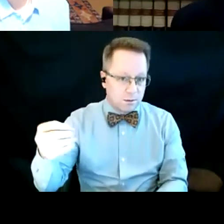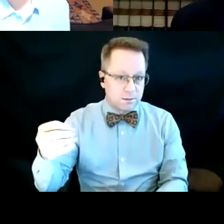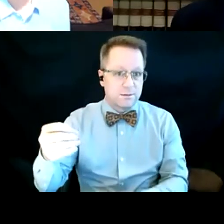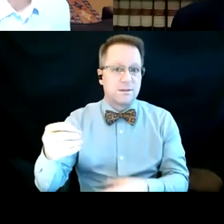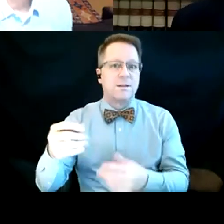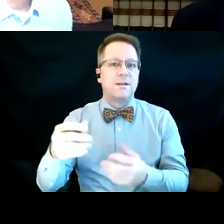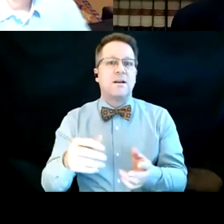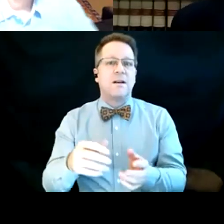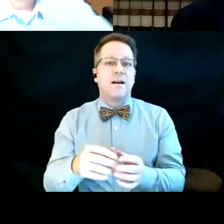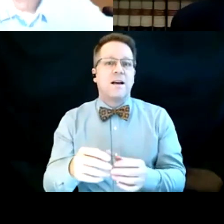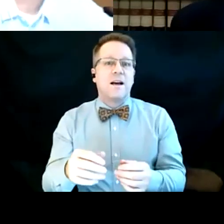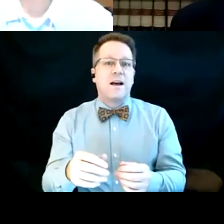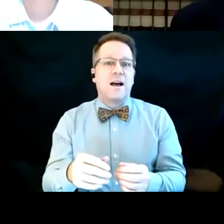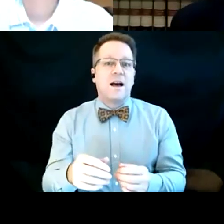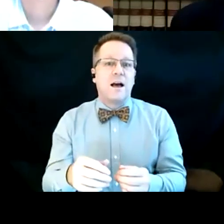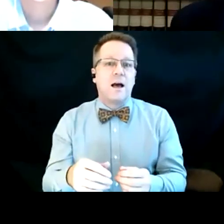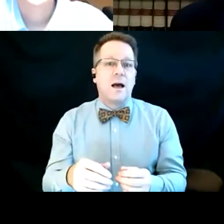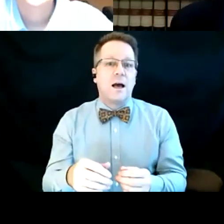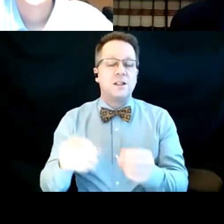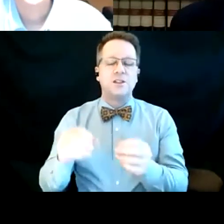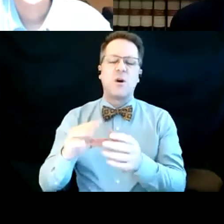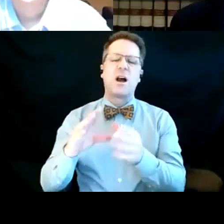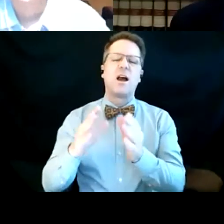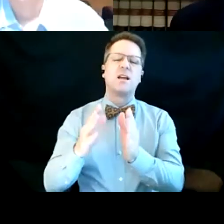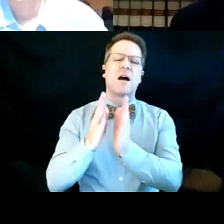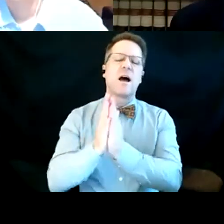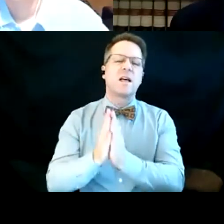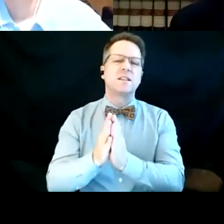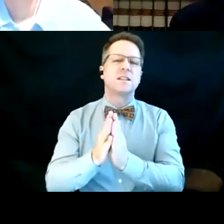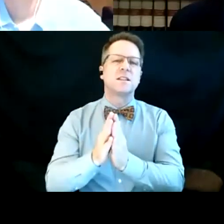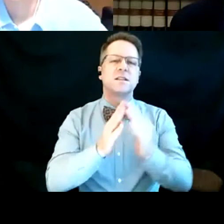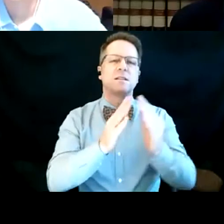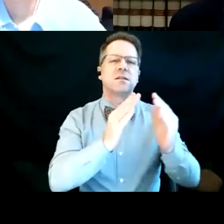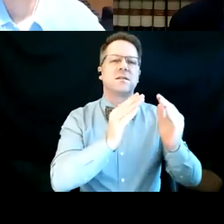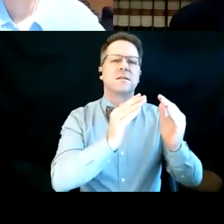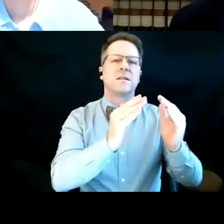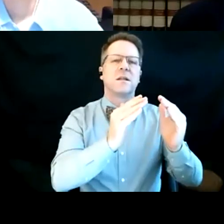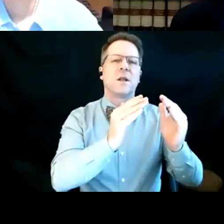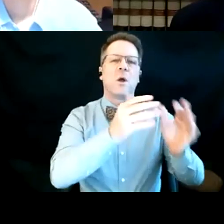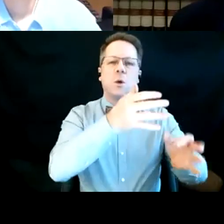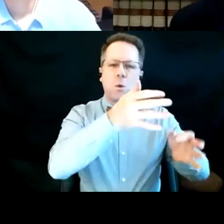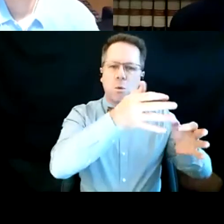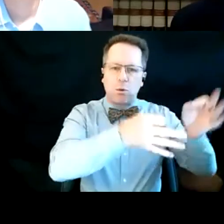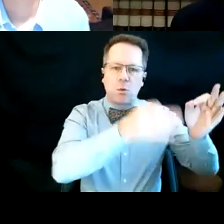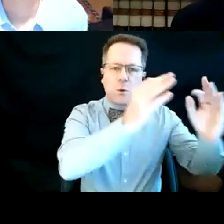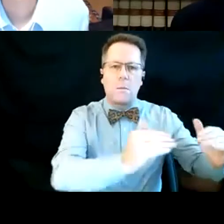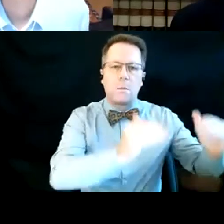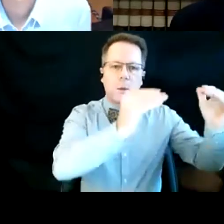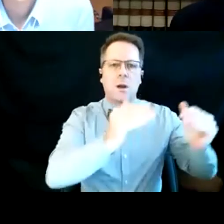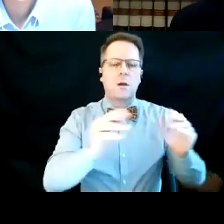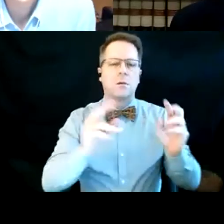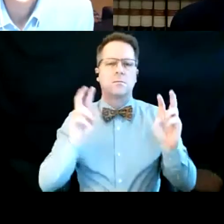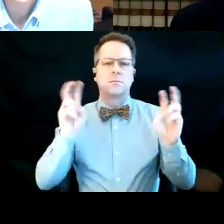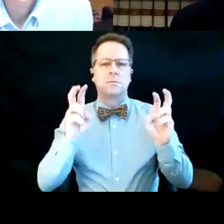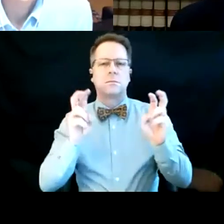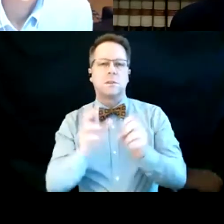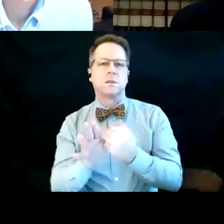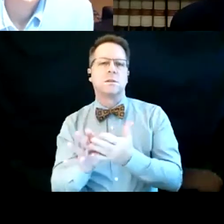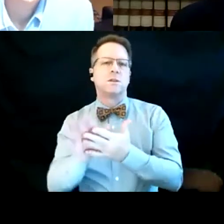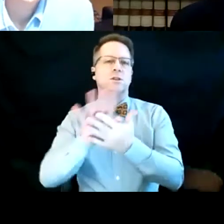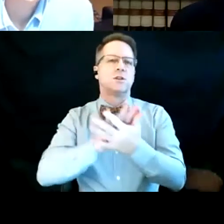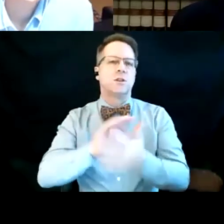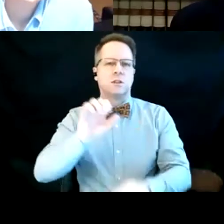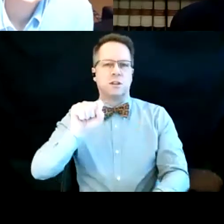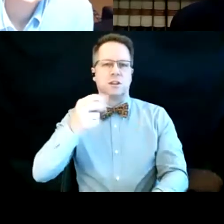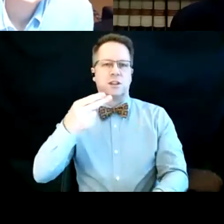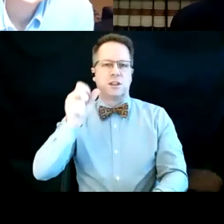Fidenki. He says he's asking about the Supreme Court's shadow docket and writes that it's greatly expanded and the court